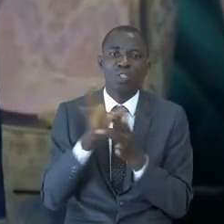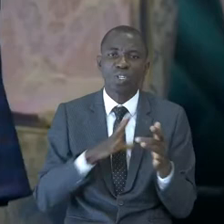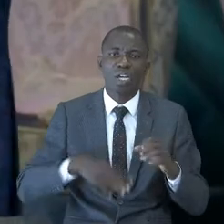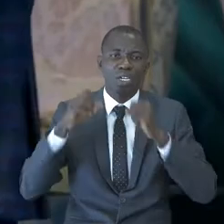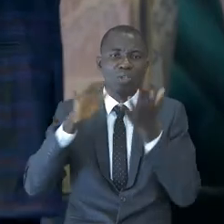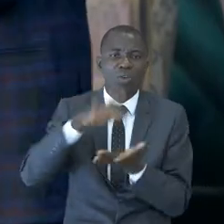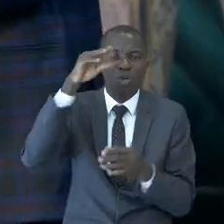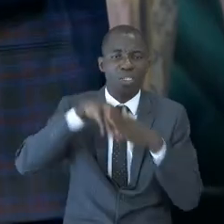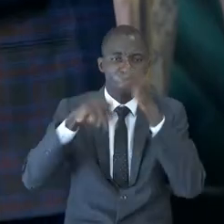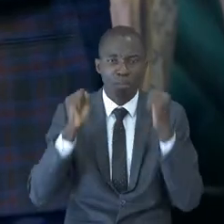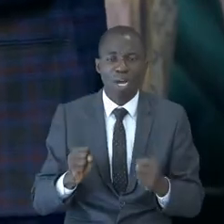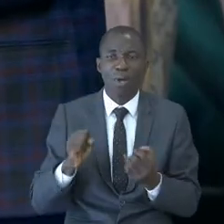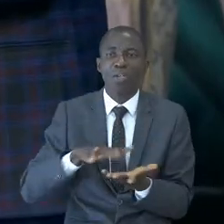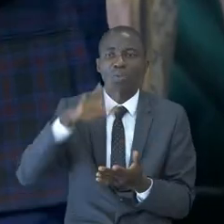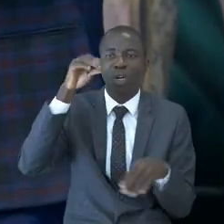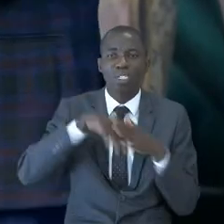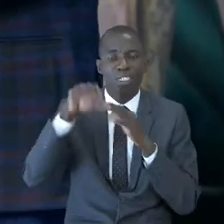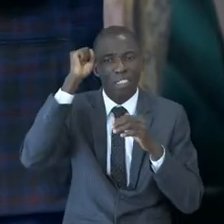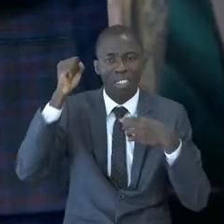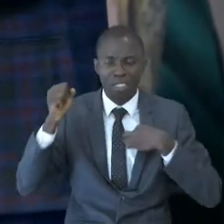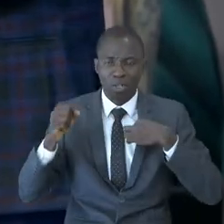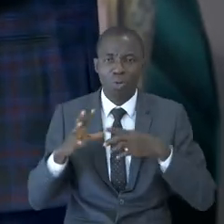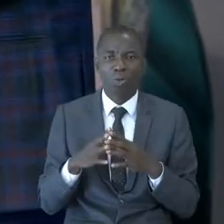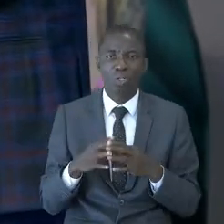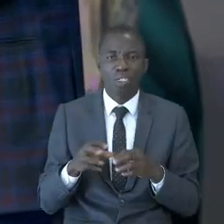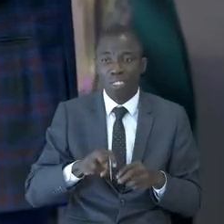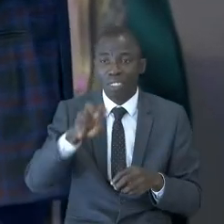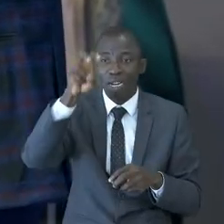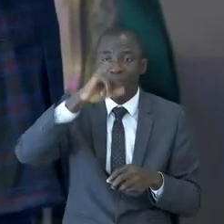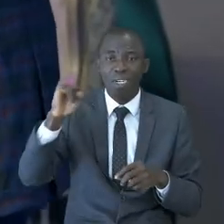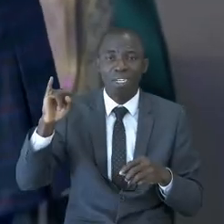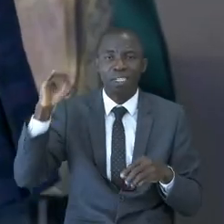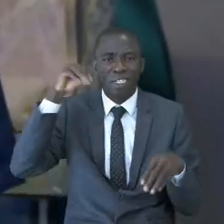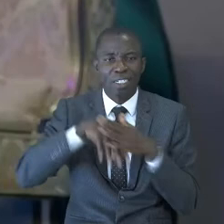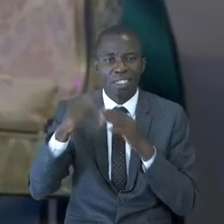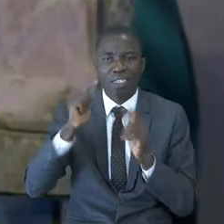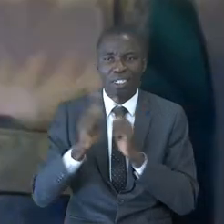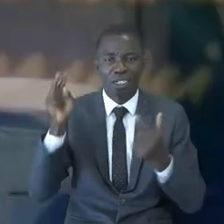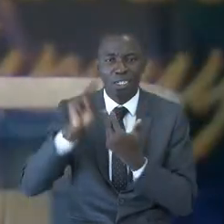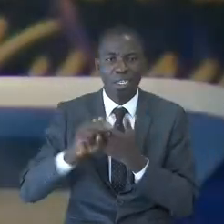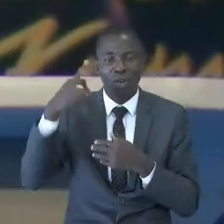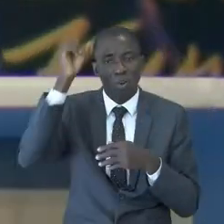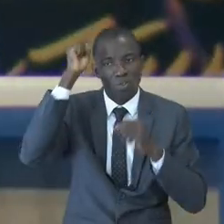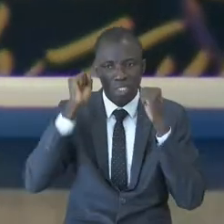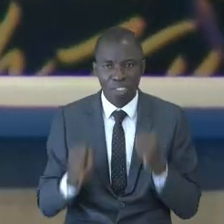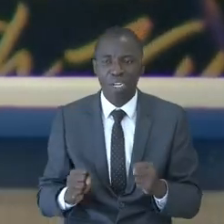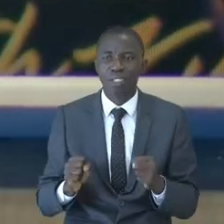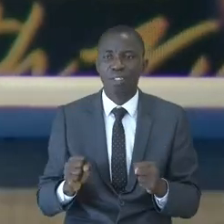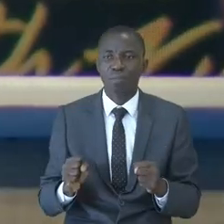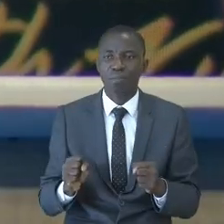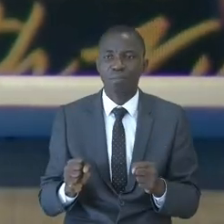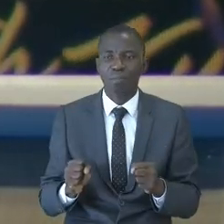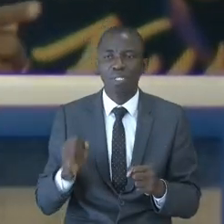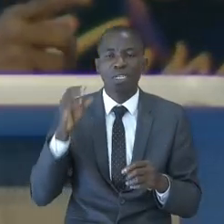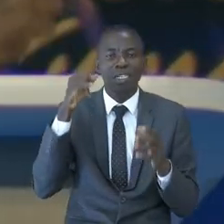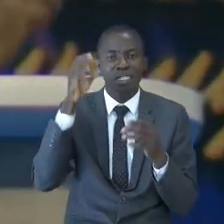power, glorious in his apparel, traveling in the greatness of his strength. It's